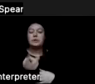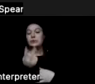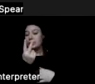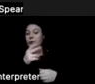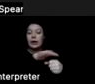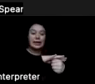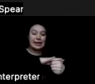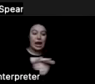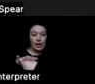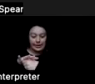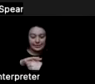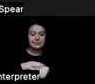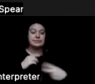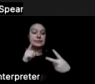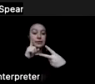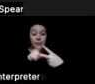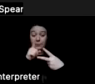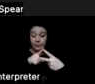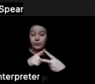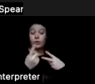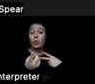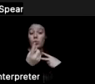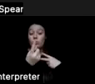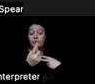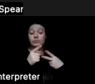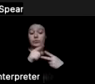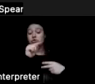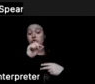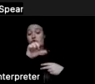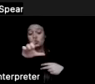tools and strategies that are mentor-driven. So these are